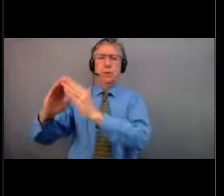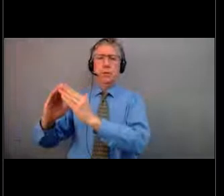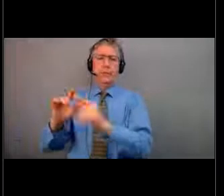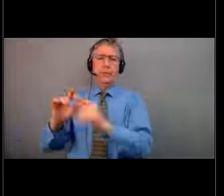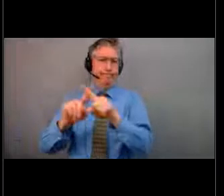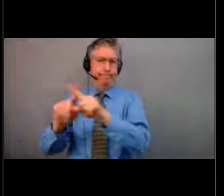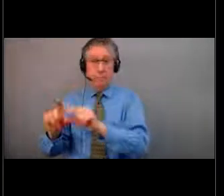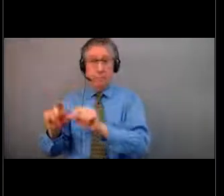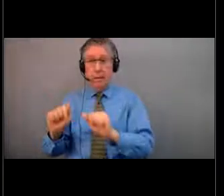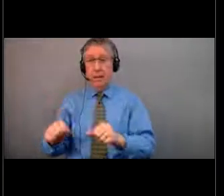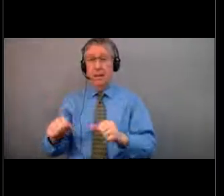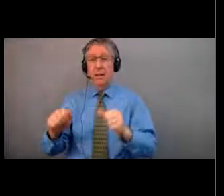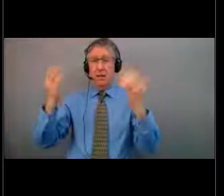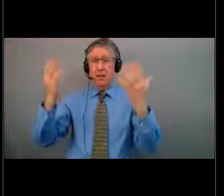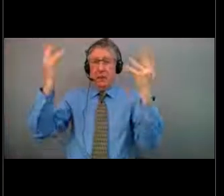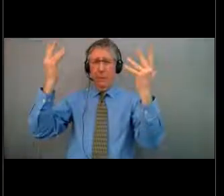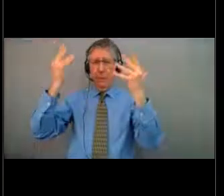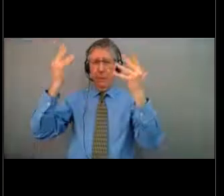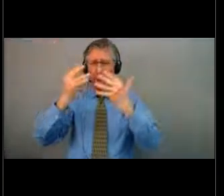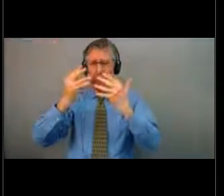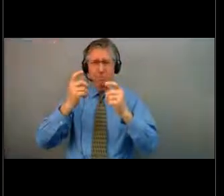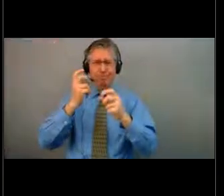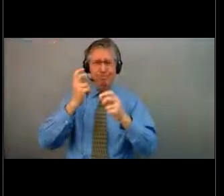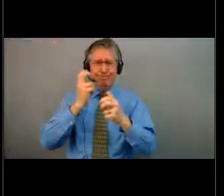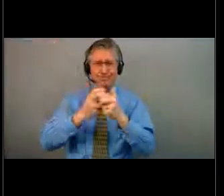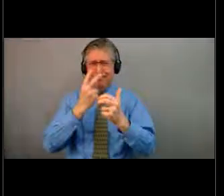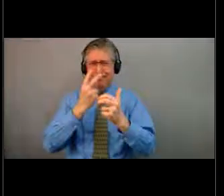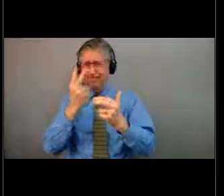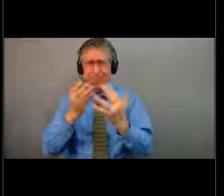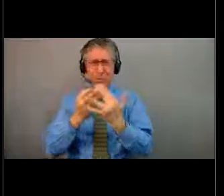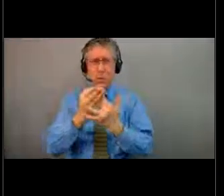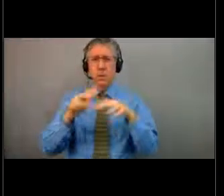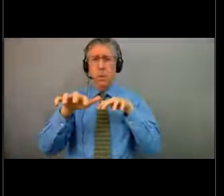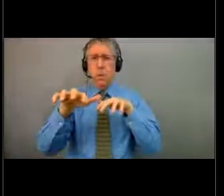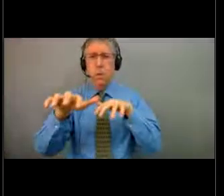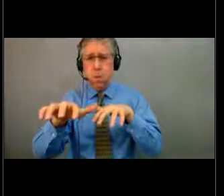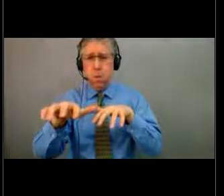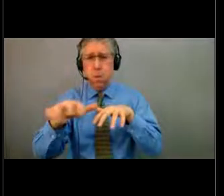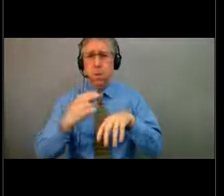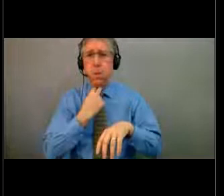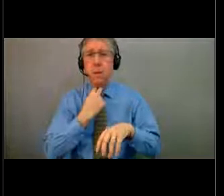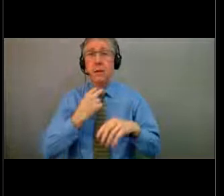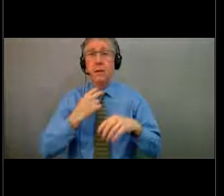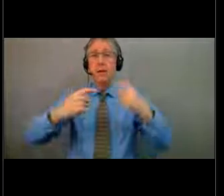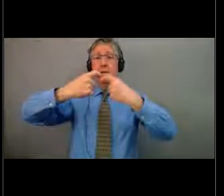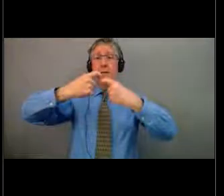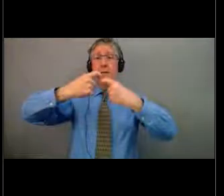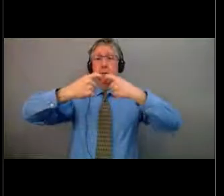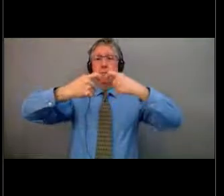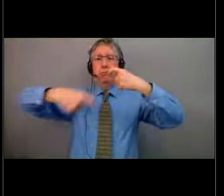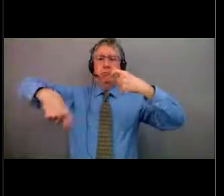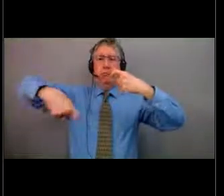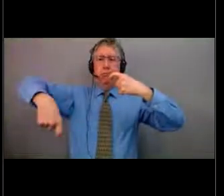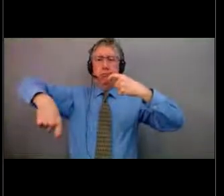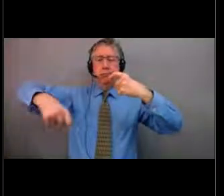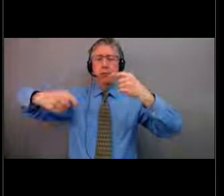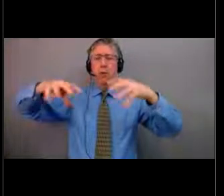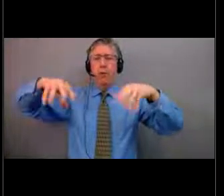low visibility, stranded traffic, power outages, utility damage, and in some